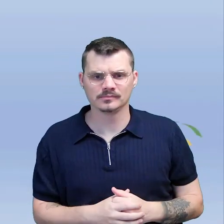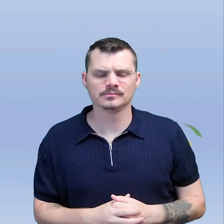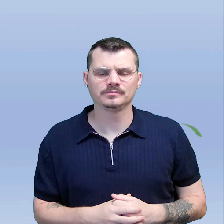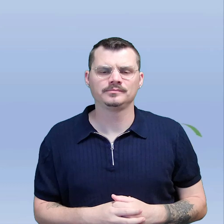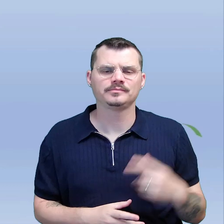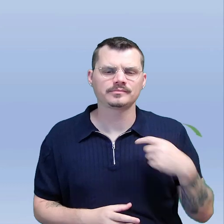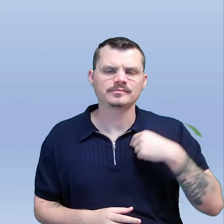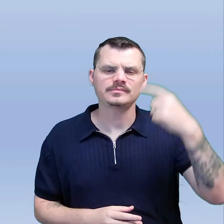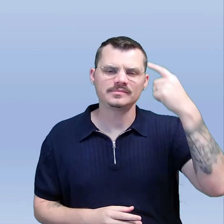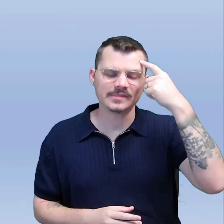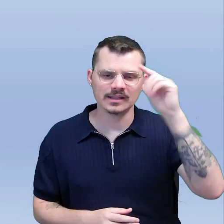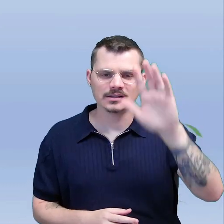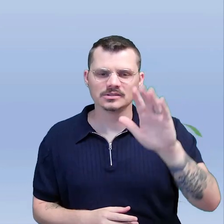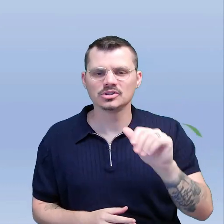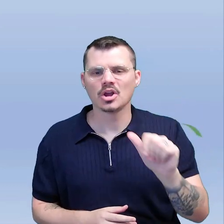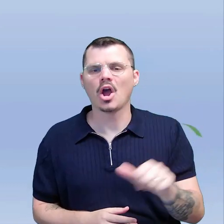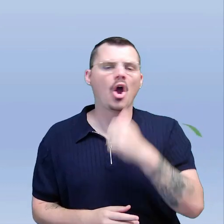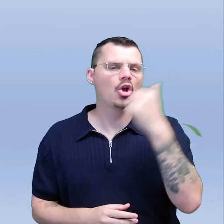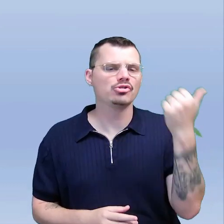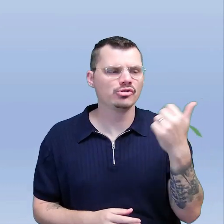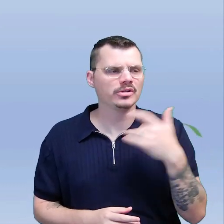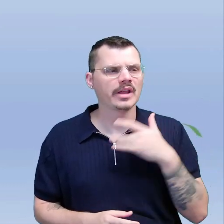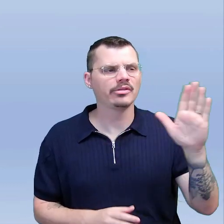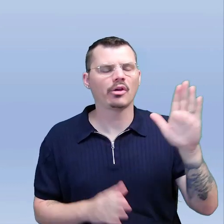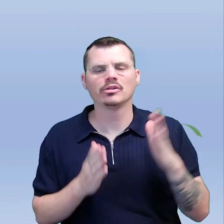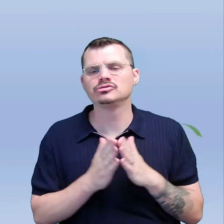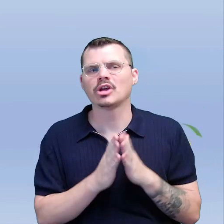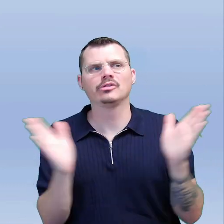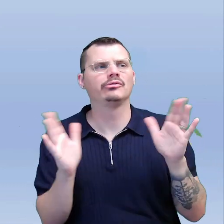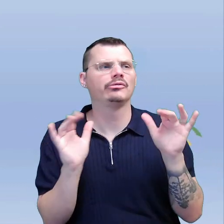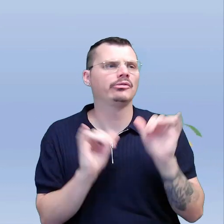I think that the other, generalization,